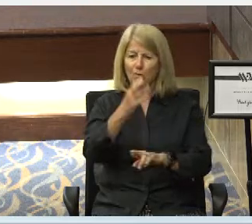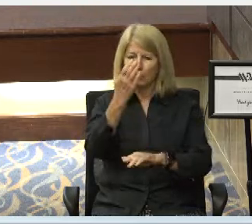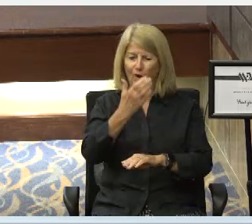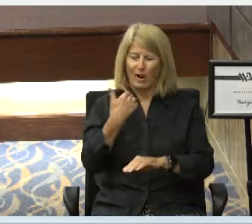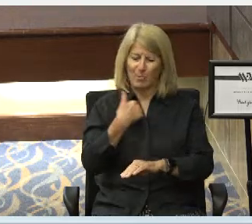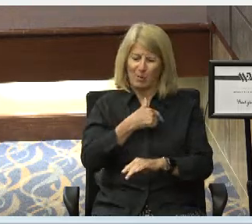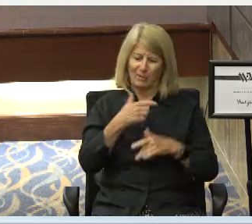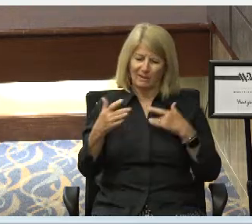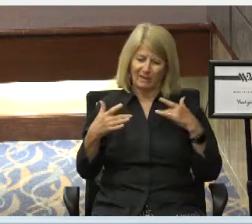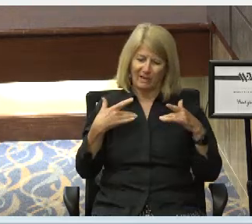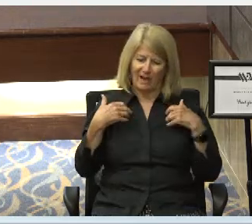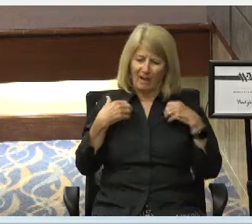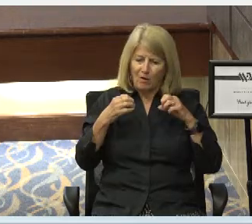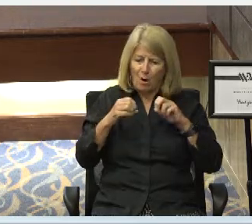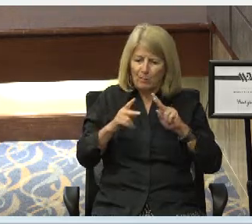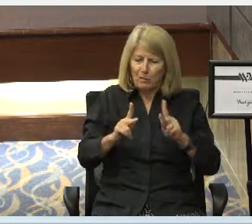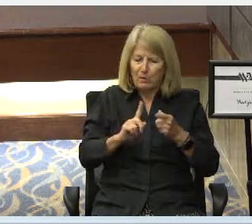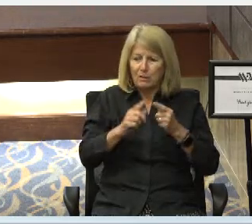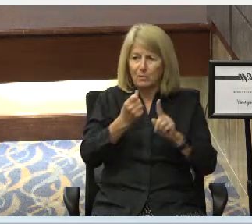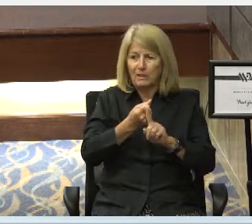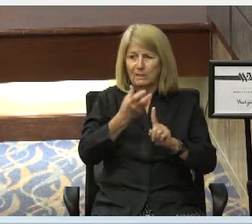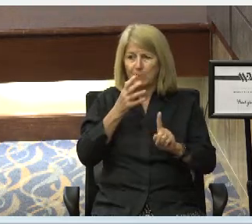have an opportunity to expand that development.